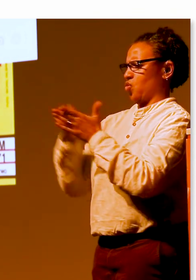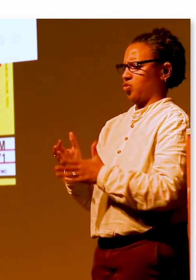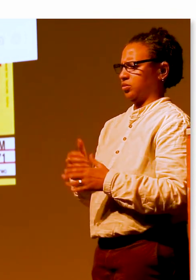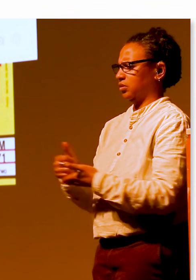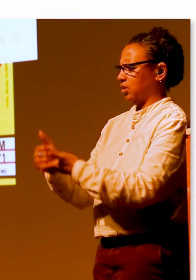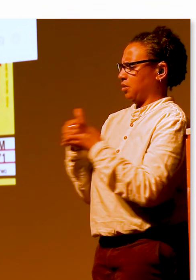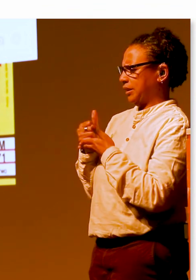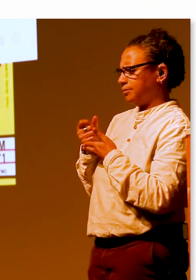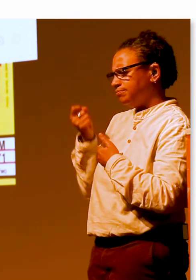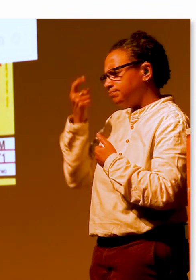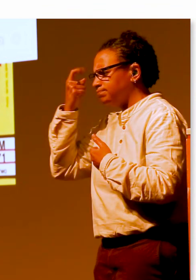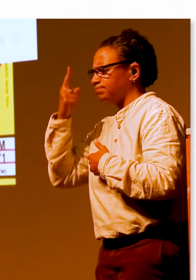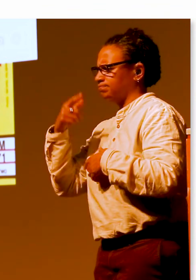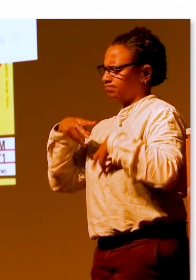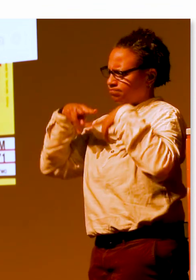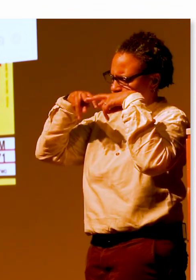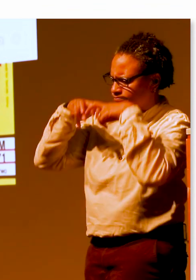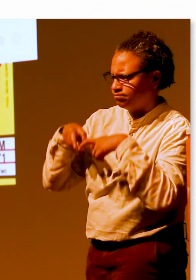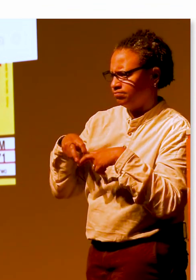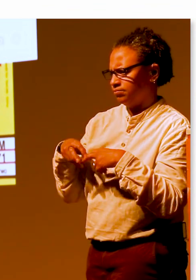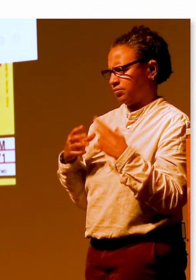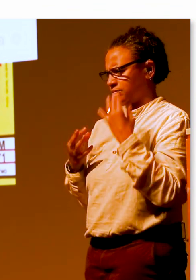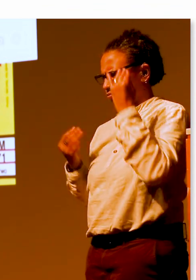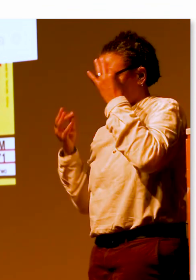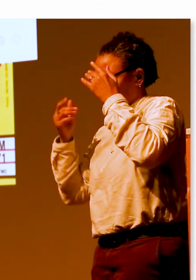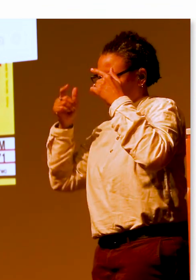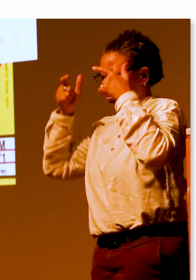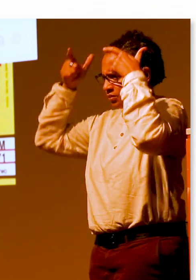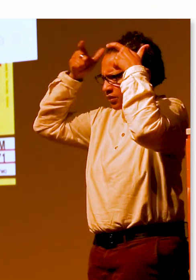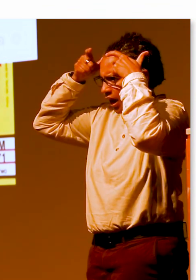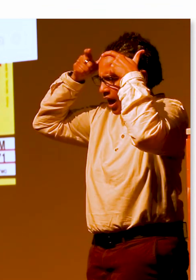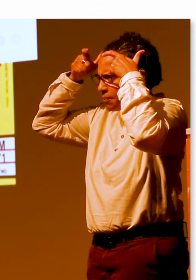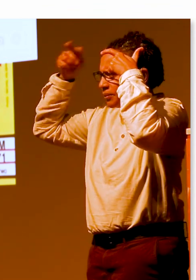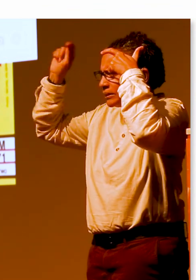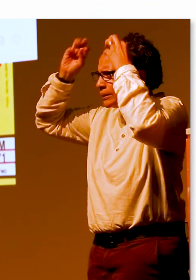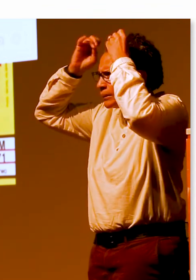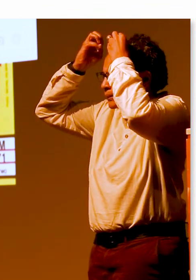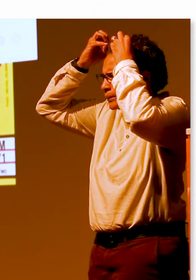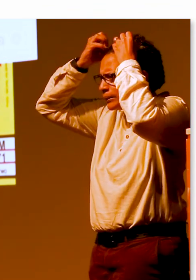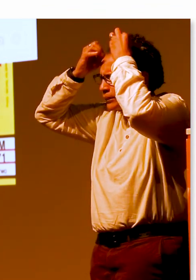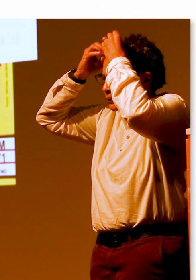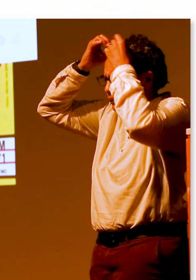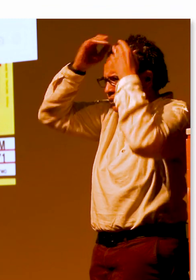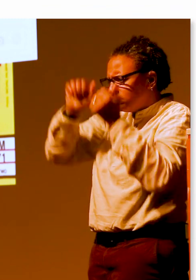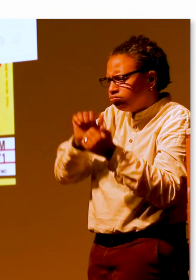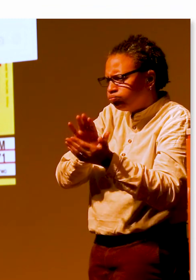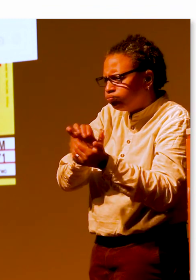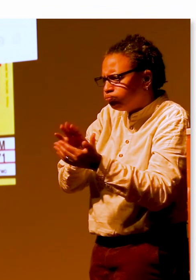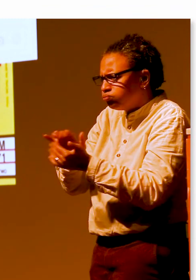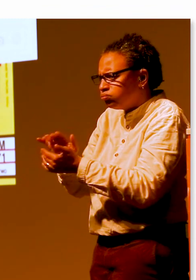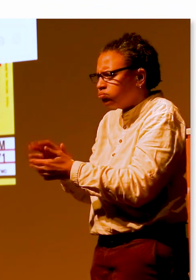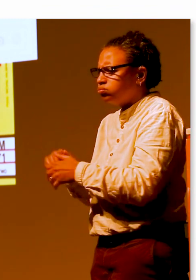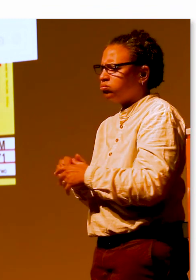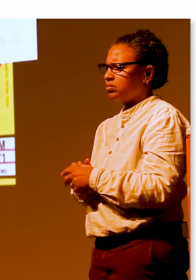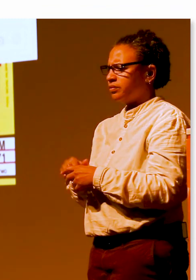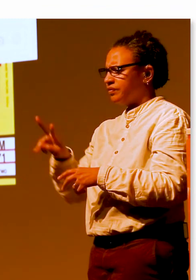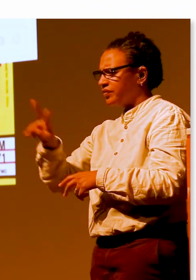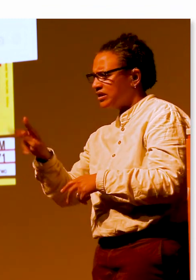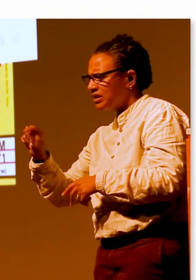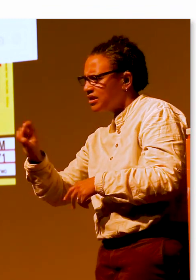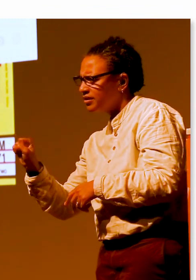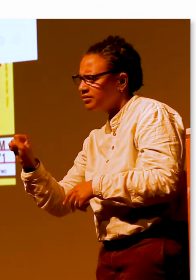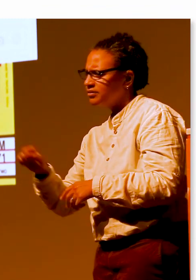on and visual thinking strategies. And I was pushed to many academic limits that I didn't even know I was seeking.